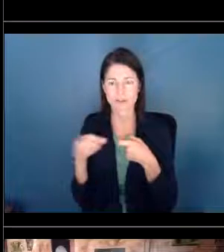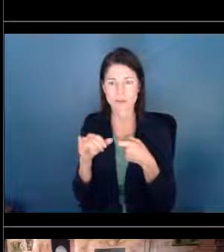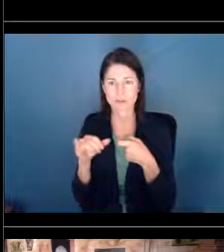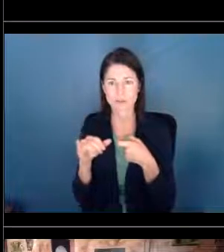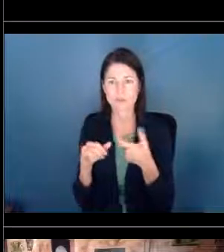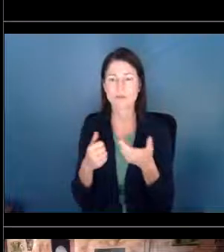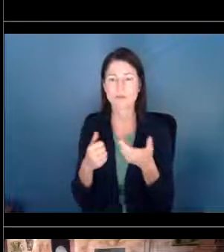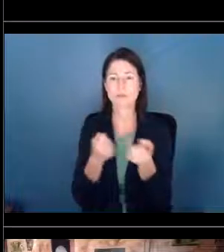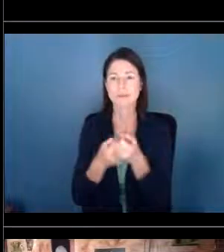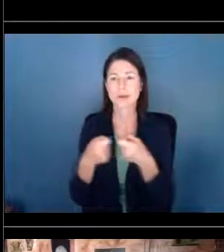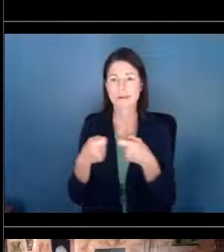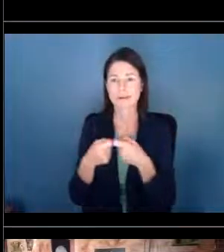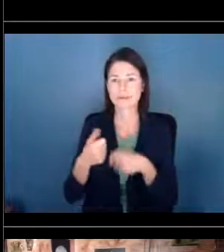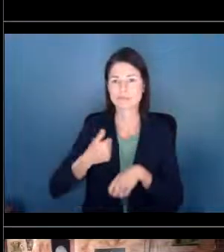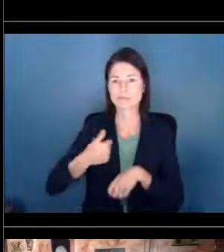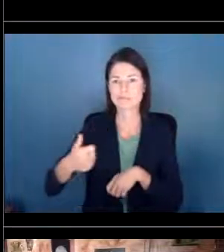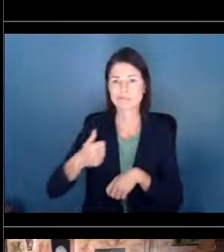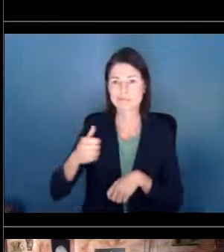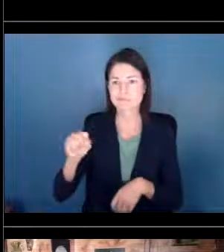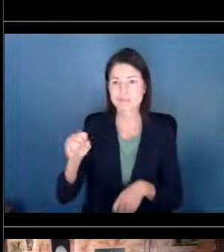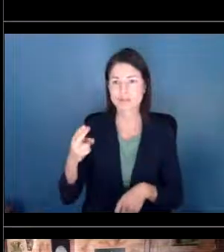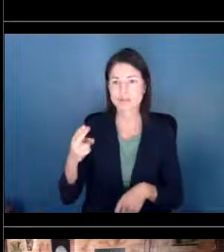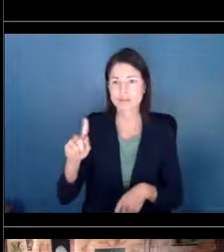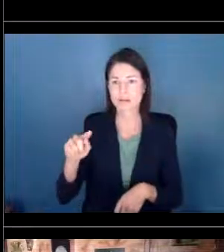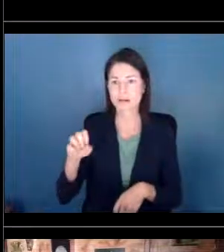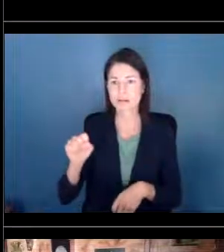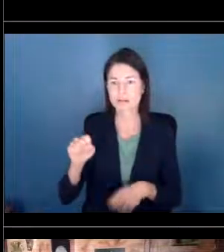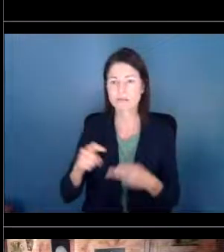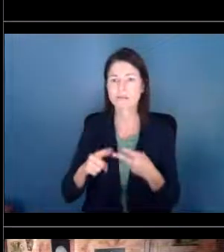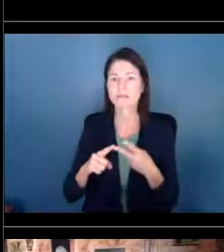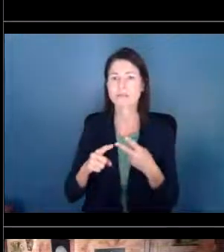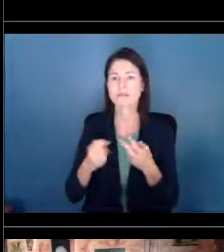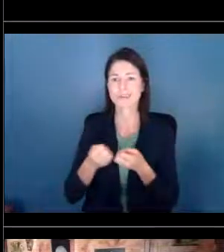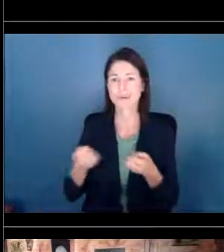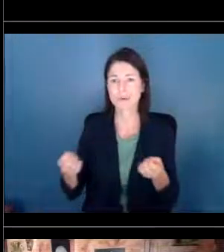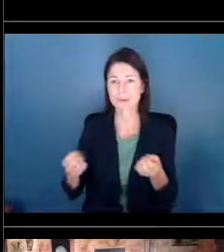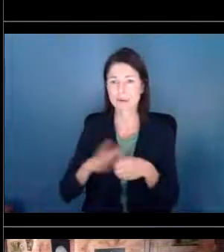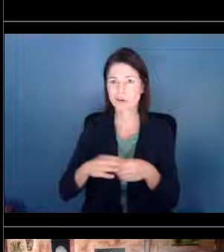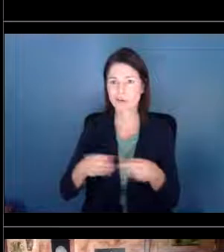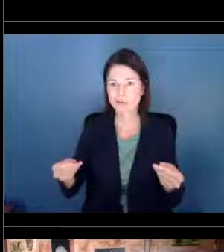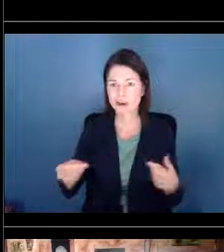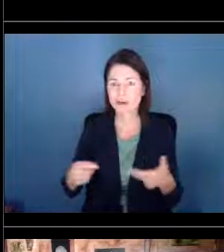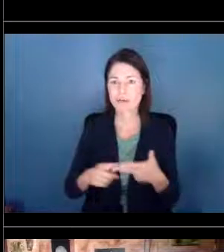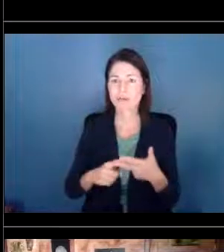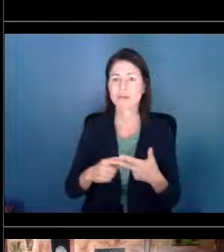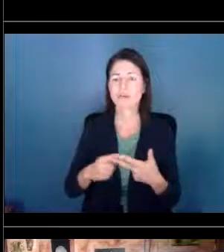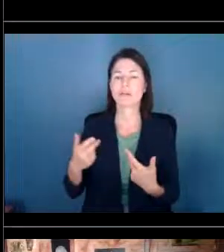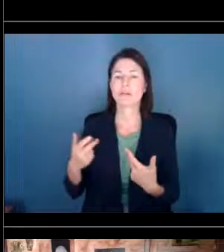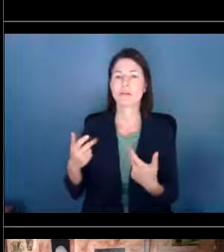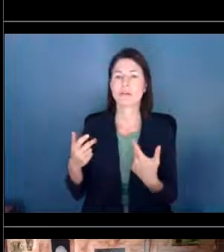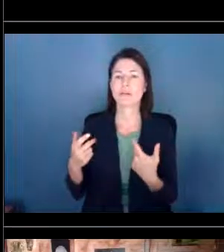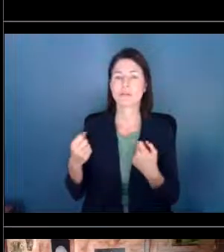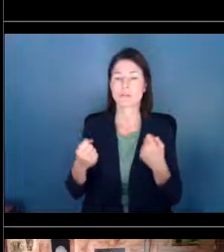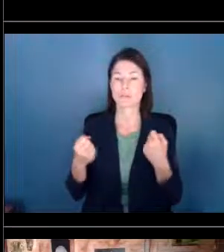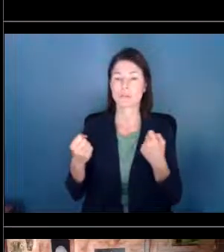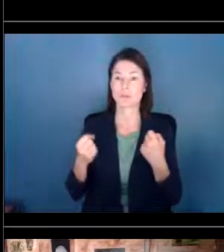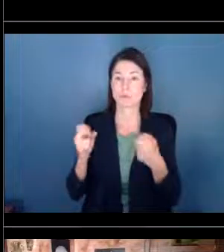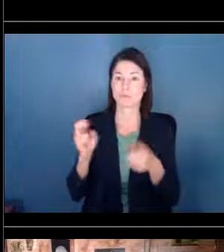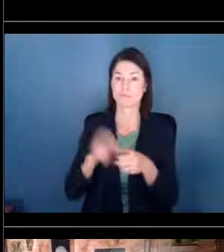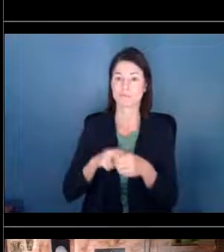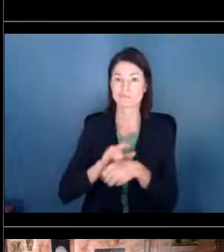shuttles, airfield ground service equipment, passenger parking, charging stations, and then